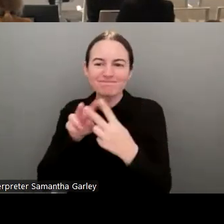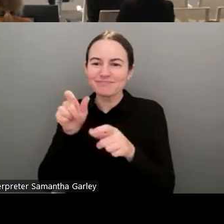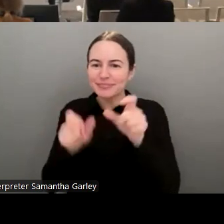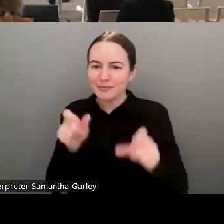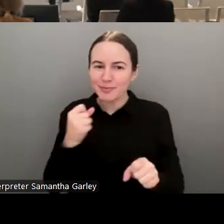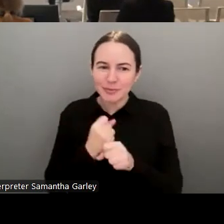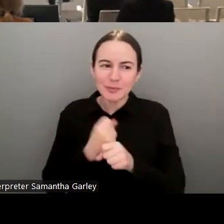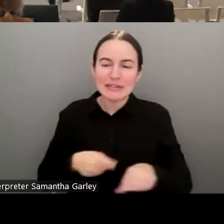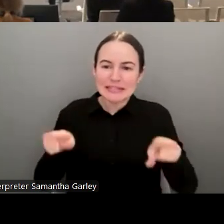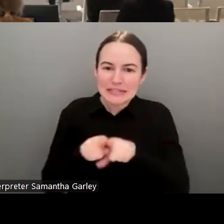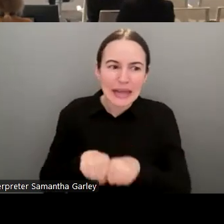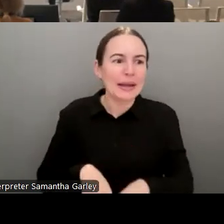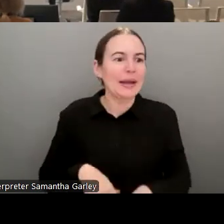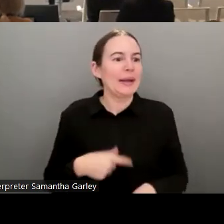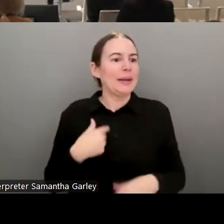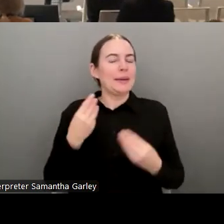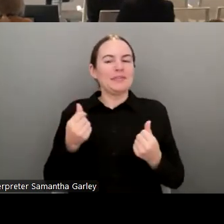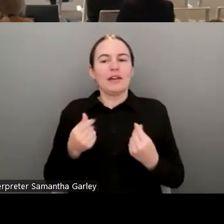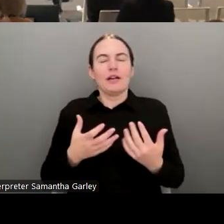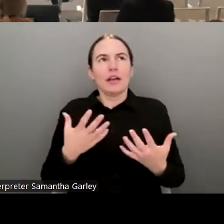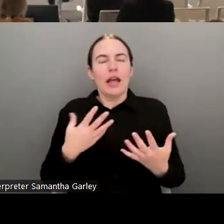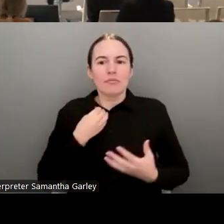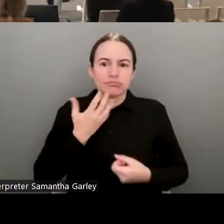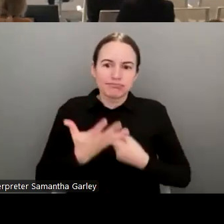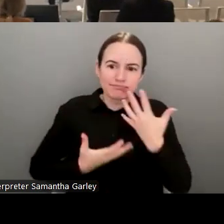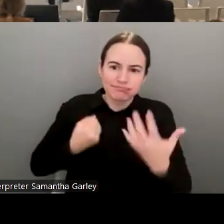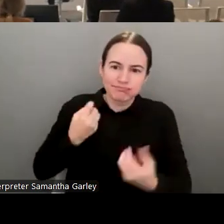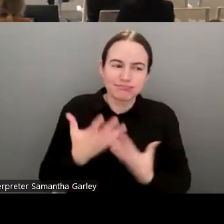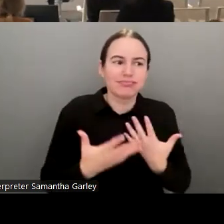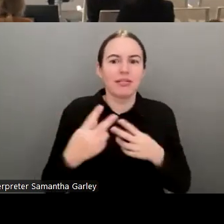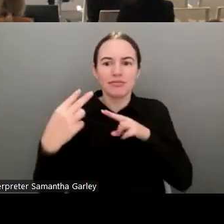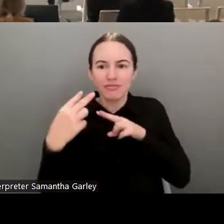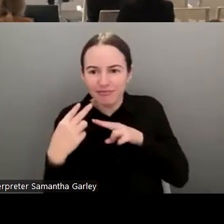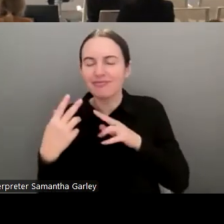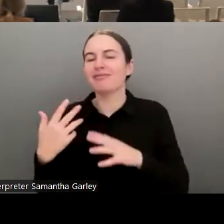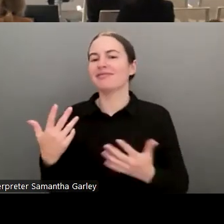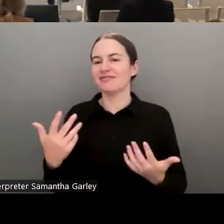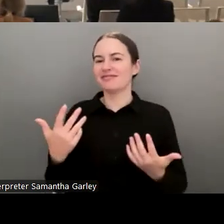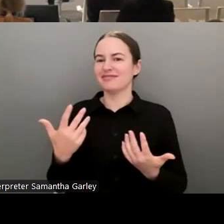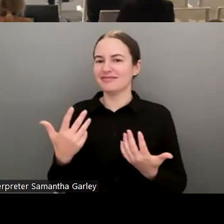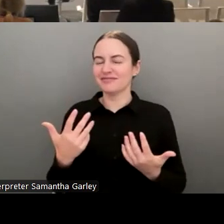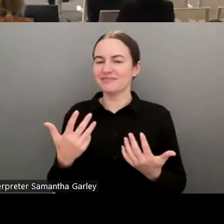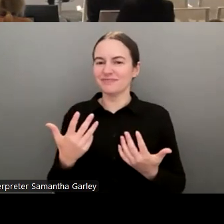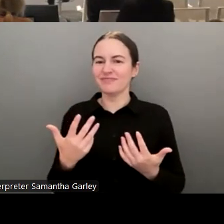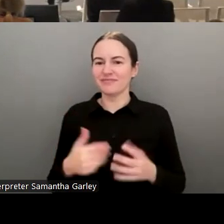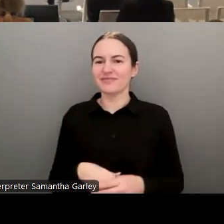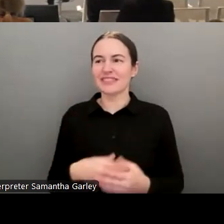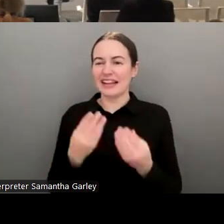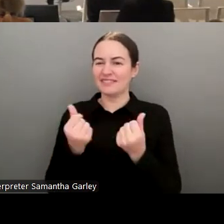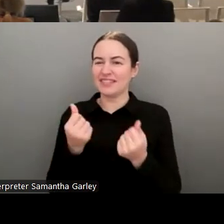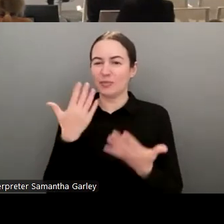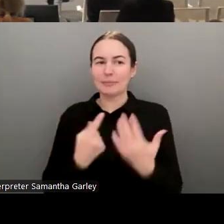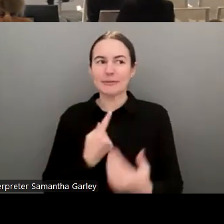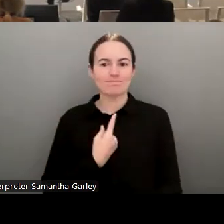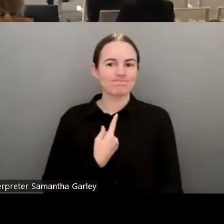the frustrations, ideas, anything, basically, because many can be kind of lonely in their